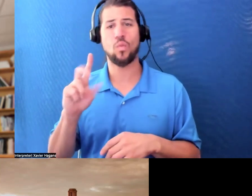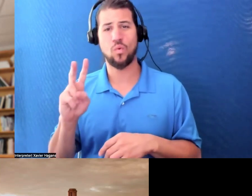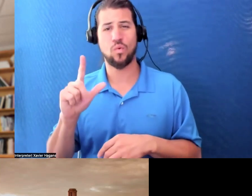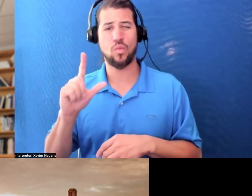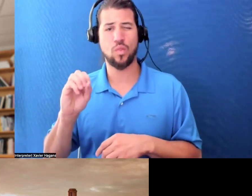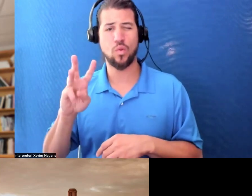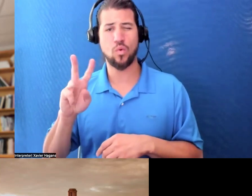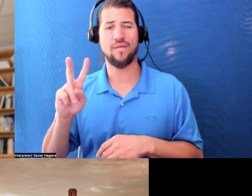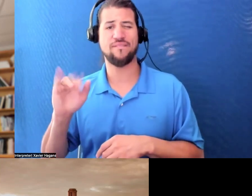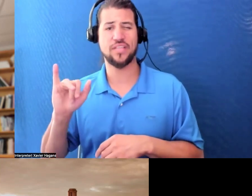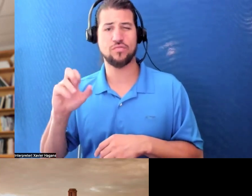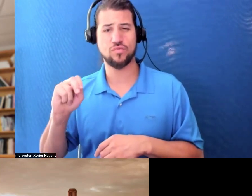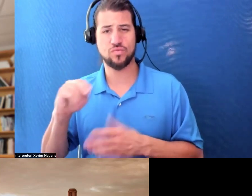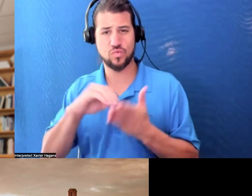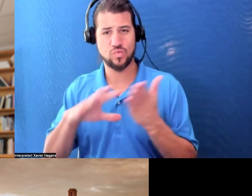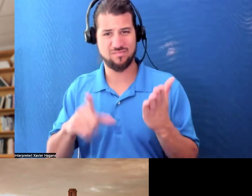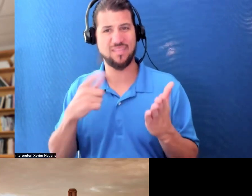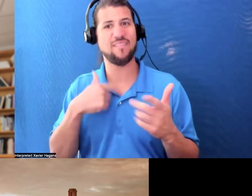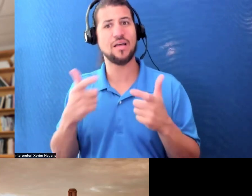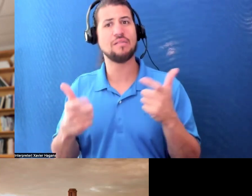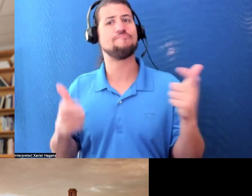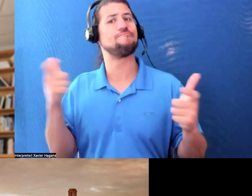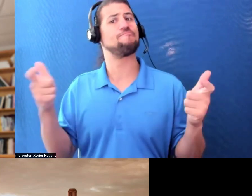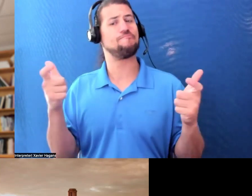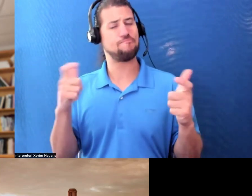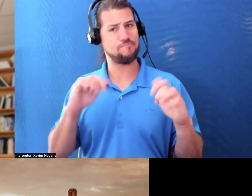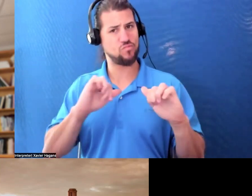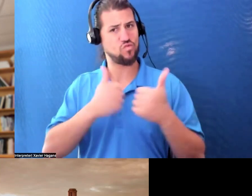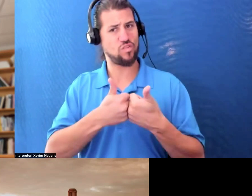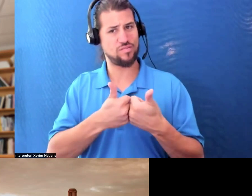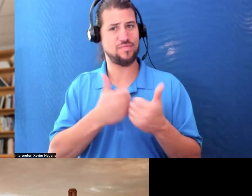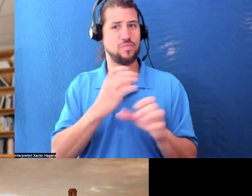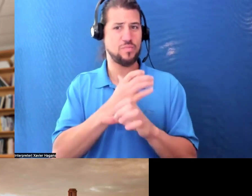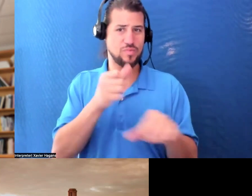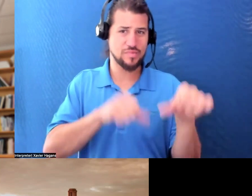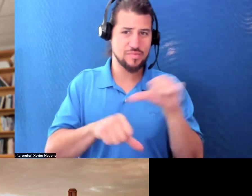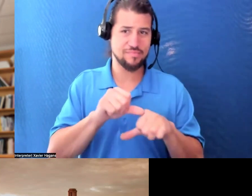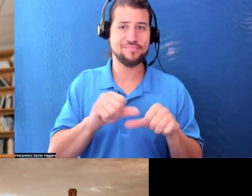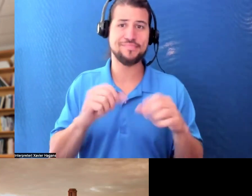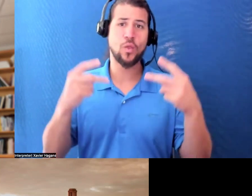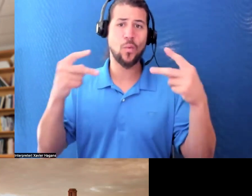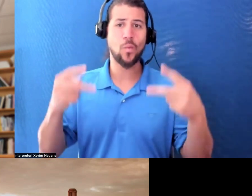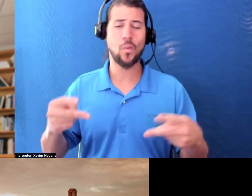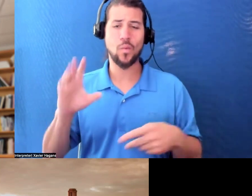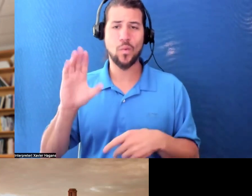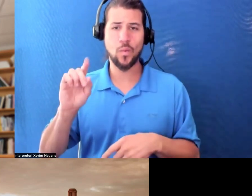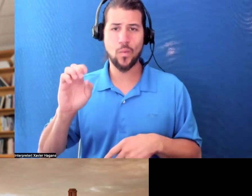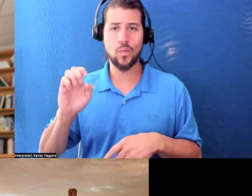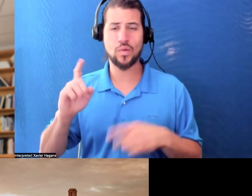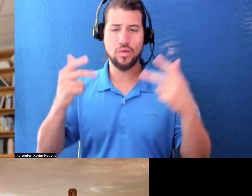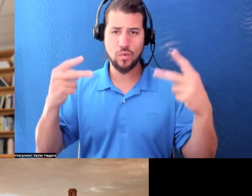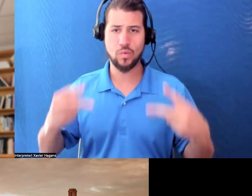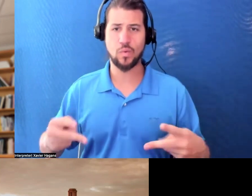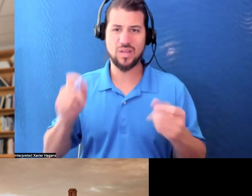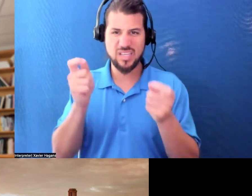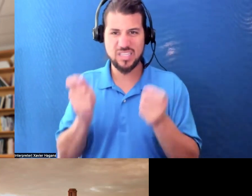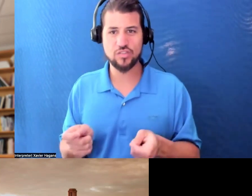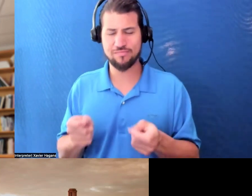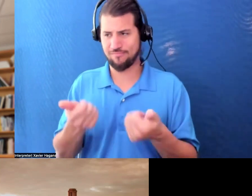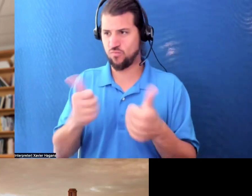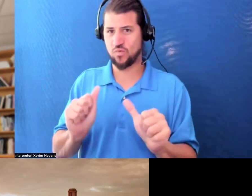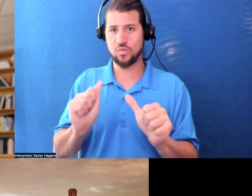the larger challenges within computer science with tools such as code editors. So you're trying to write